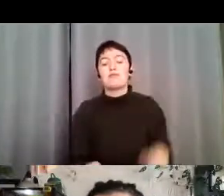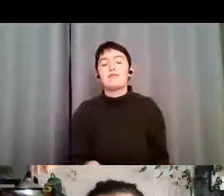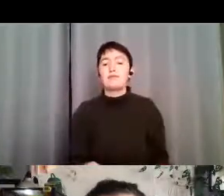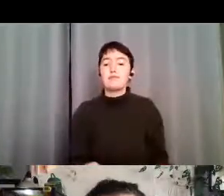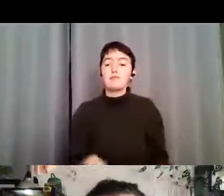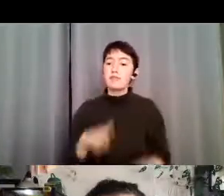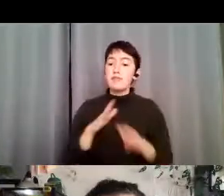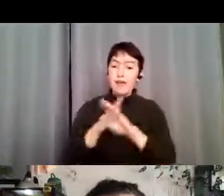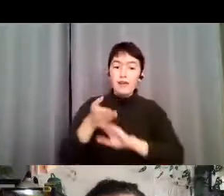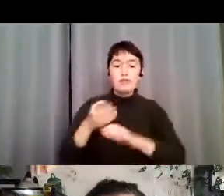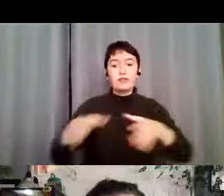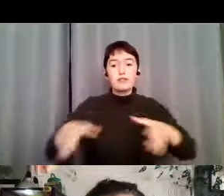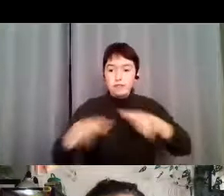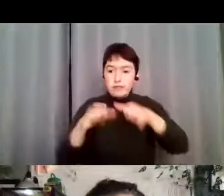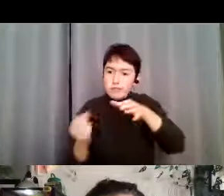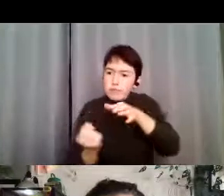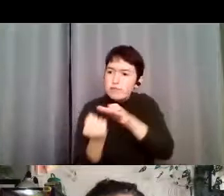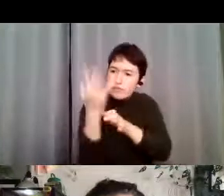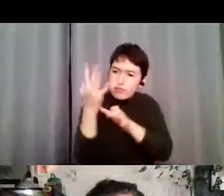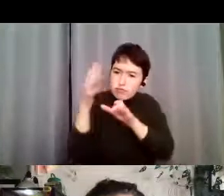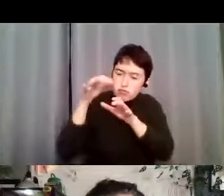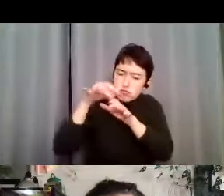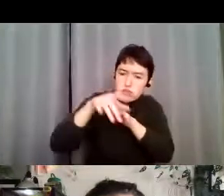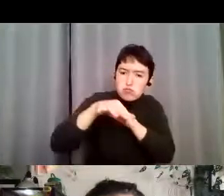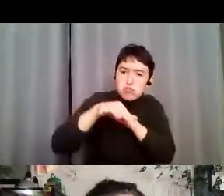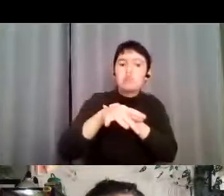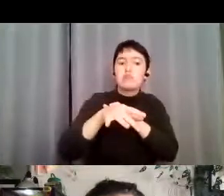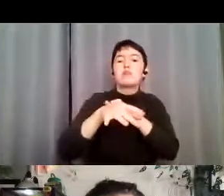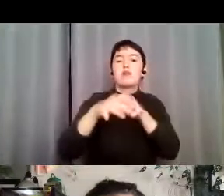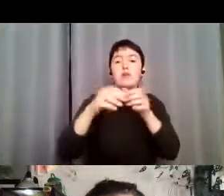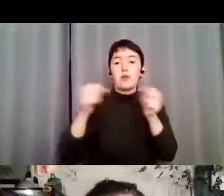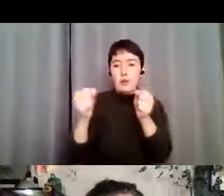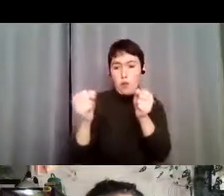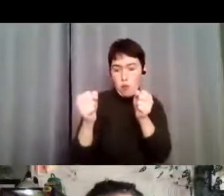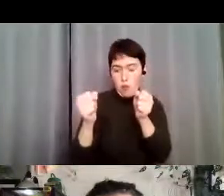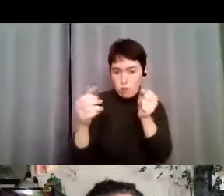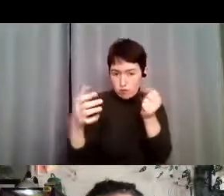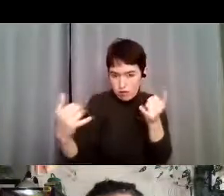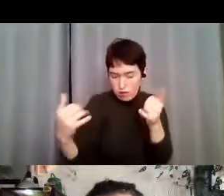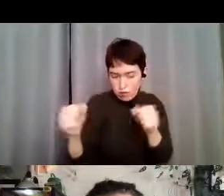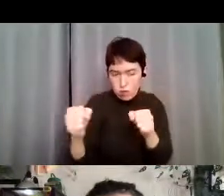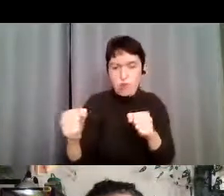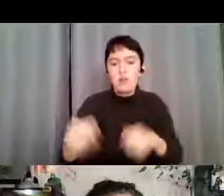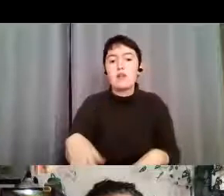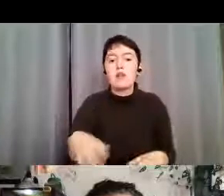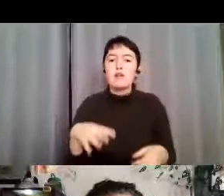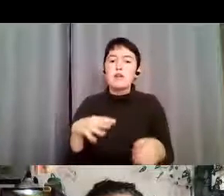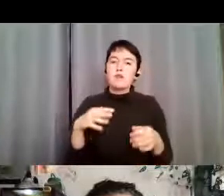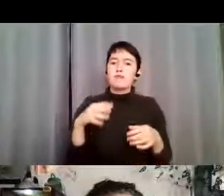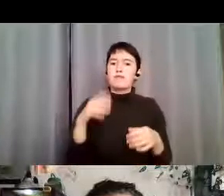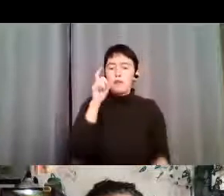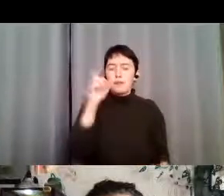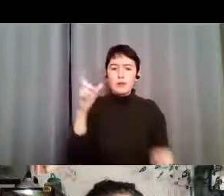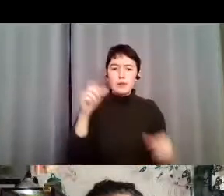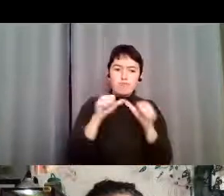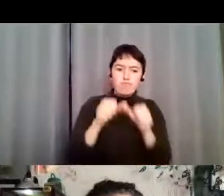had erupted and then cooled into rock, the moon continued to be hit by all of these leftover